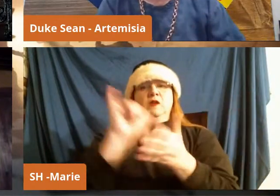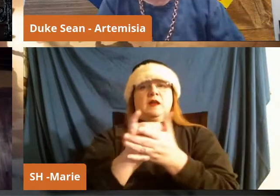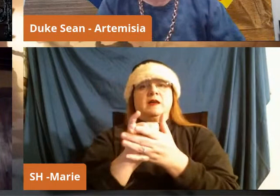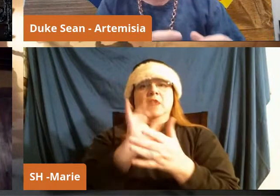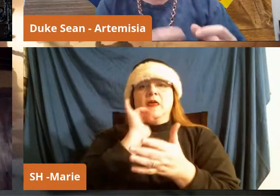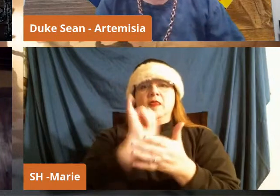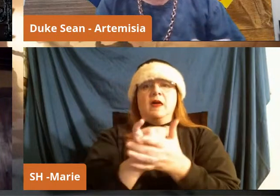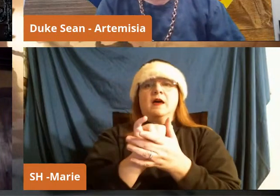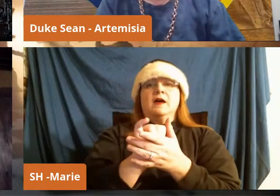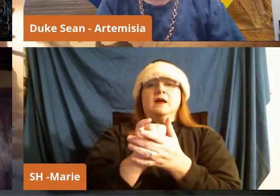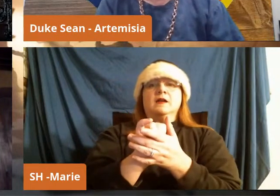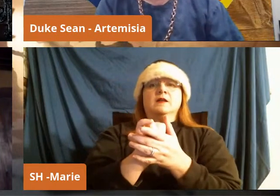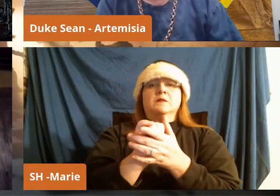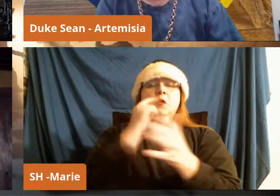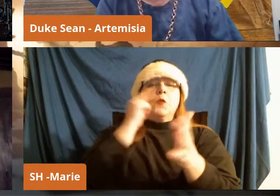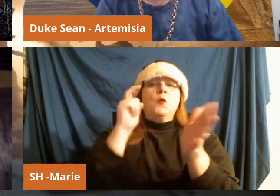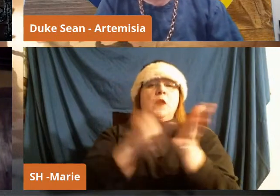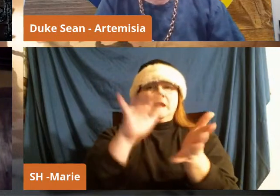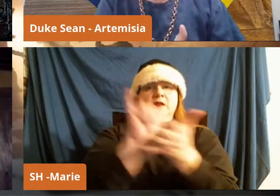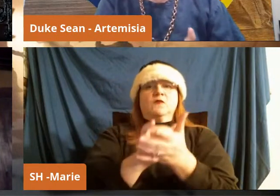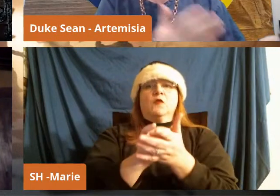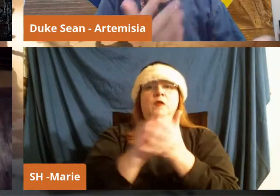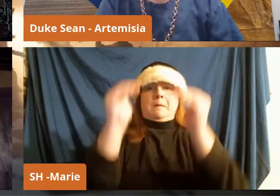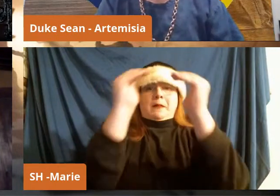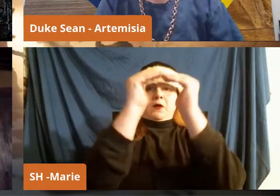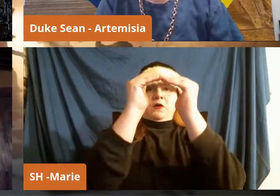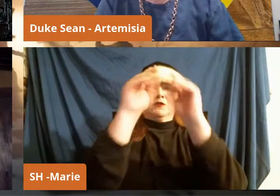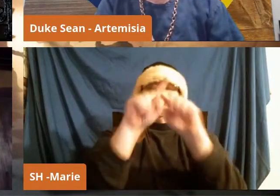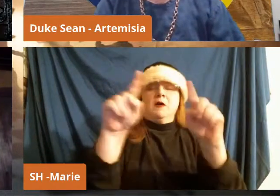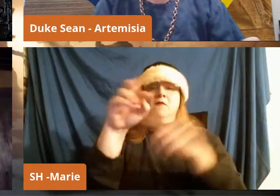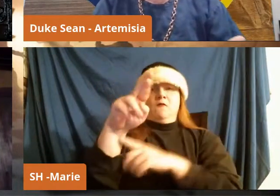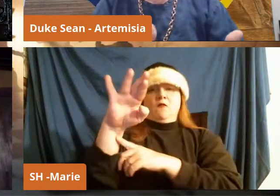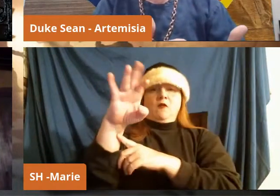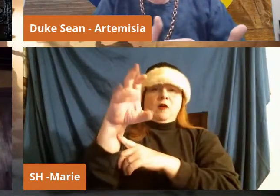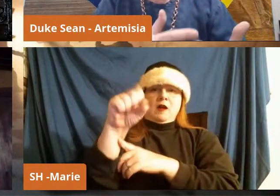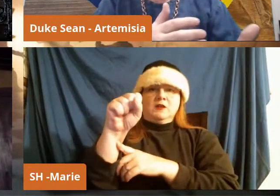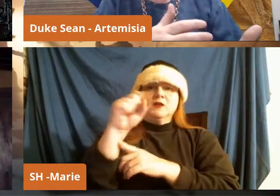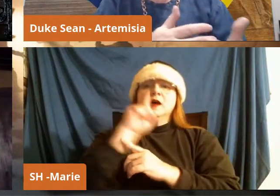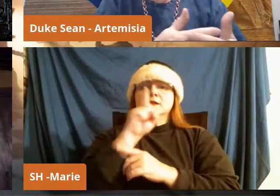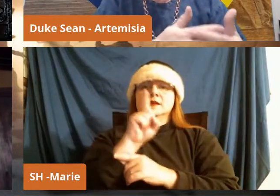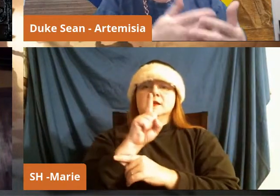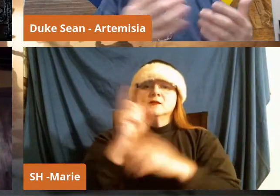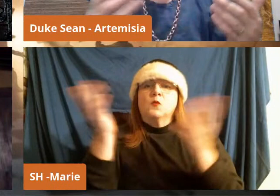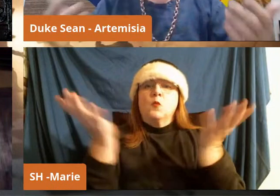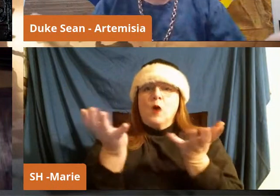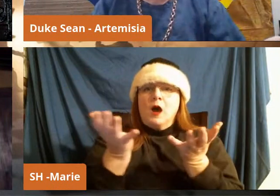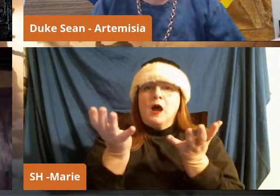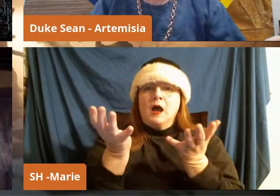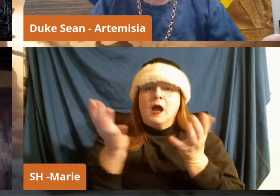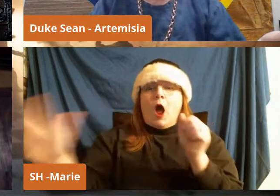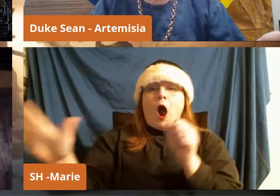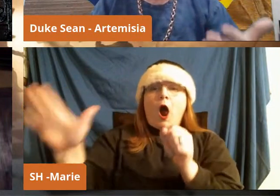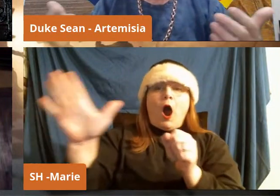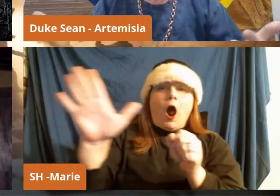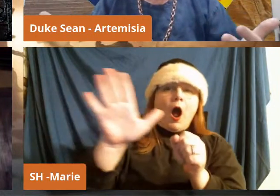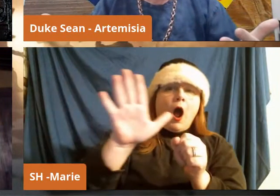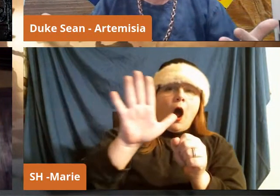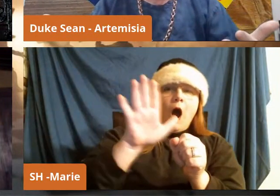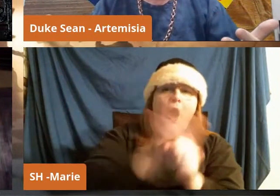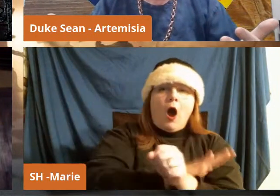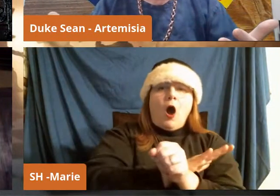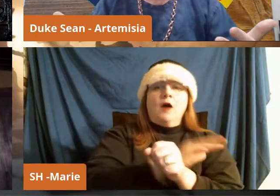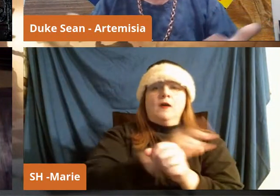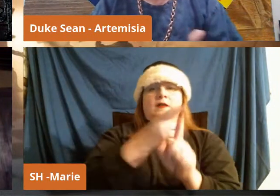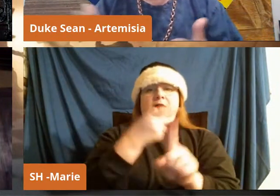that to be recognized for that particular peerage. But franchise is the entirety of the